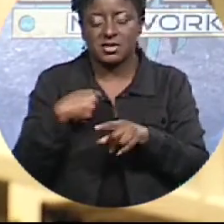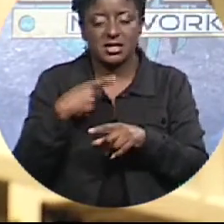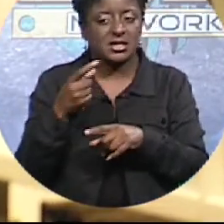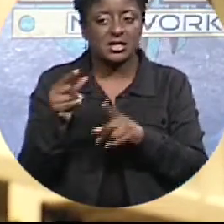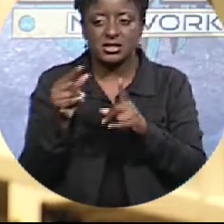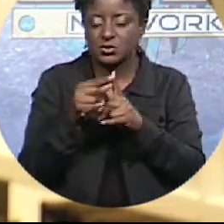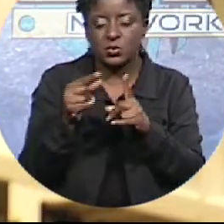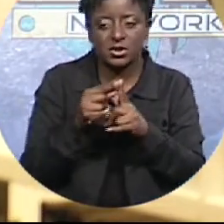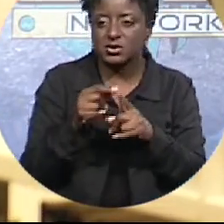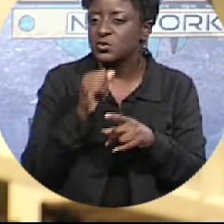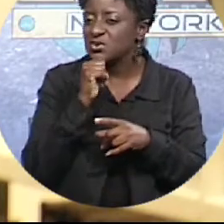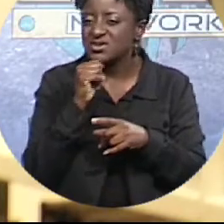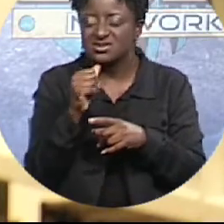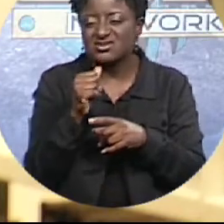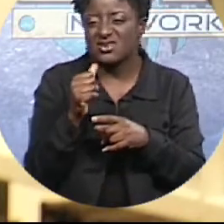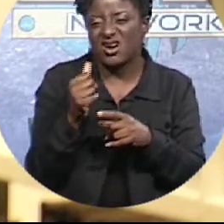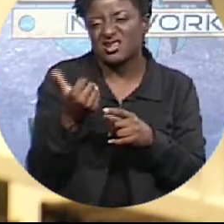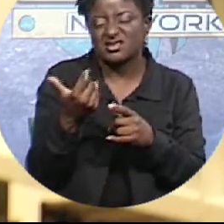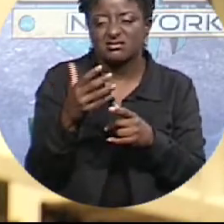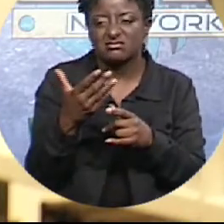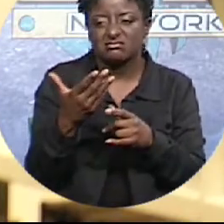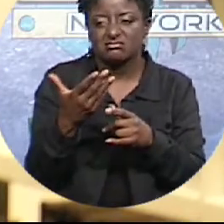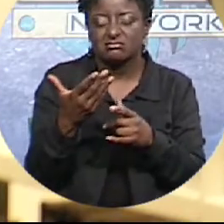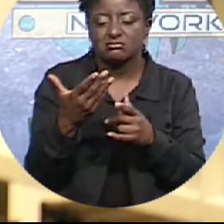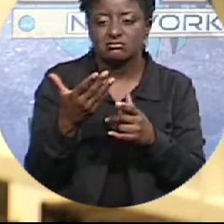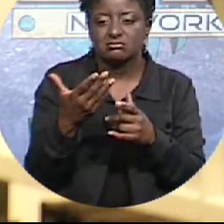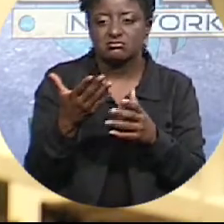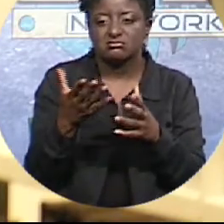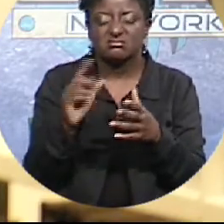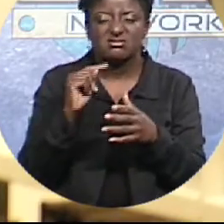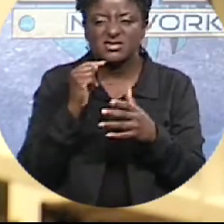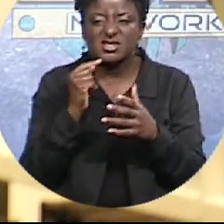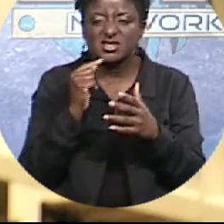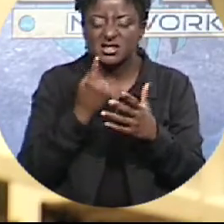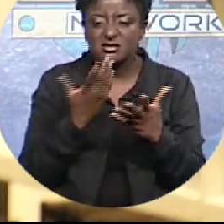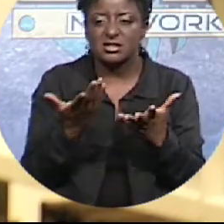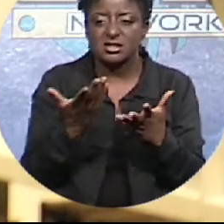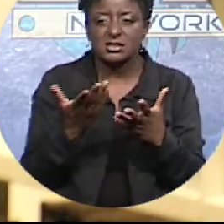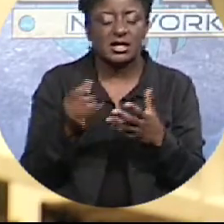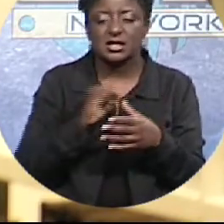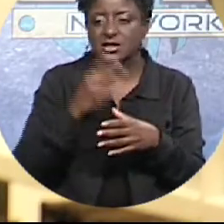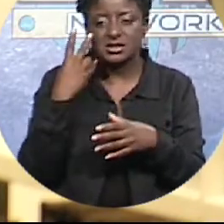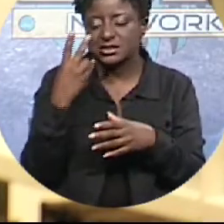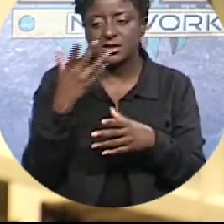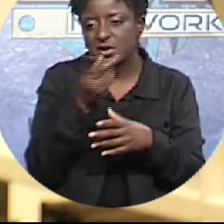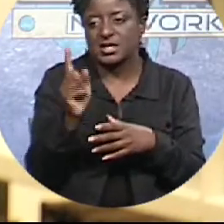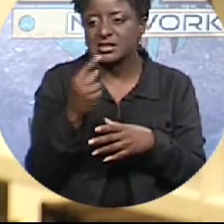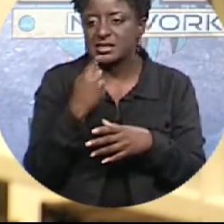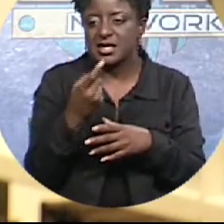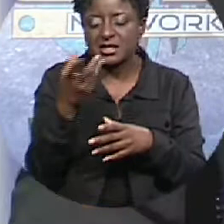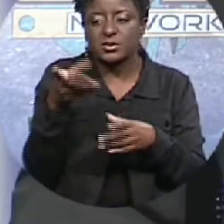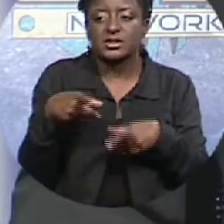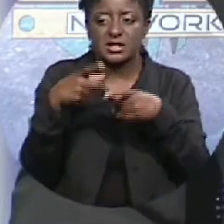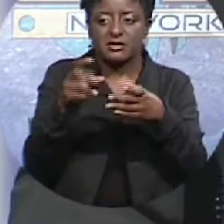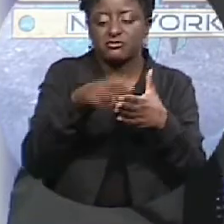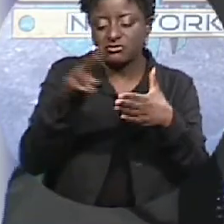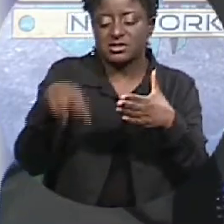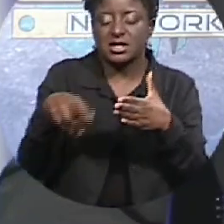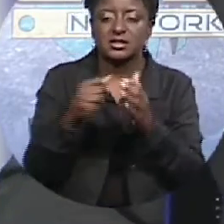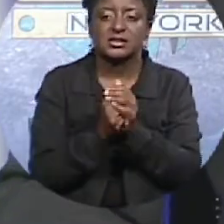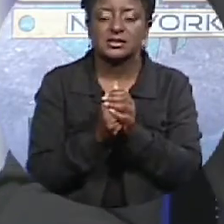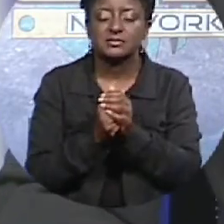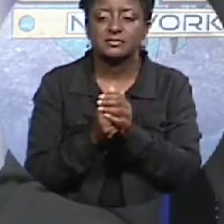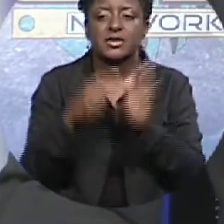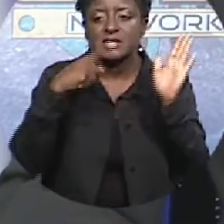much of a presentation where he said he'd deliver X, Y, Z results.